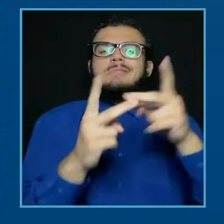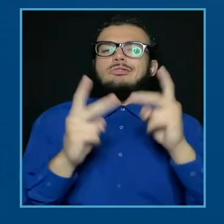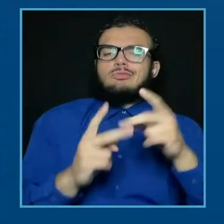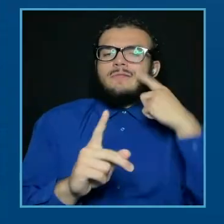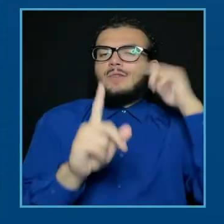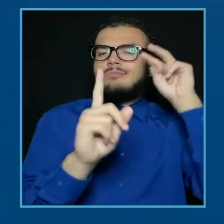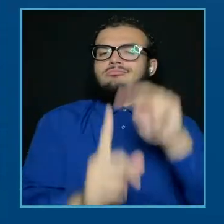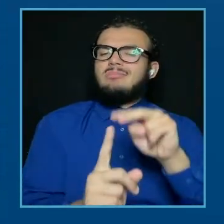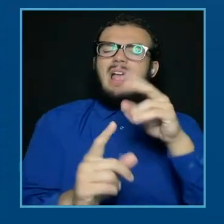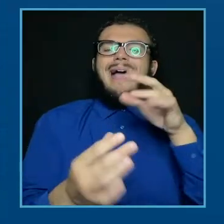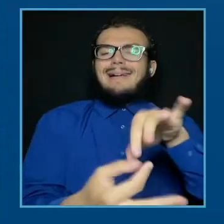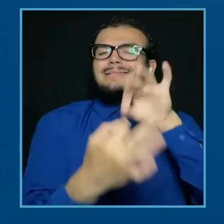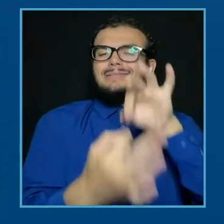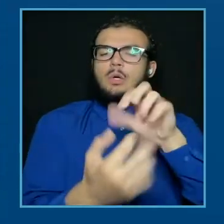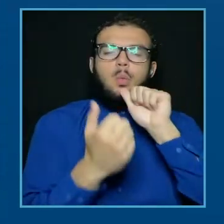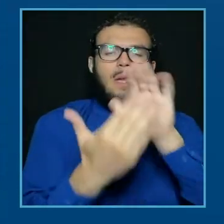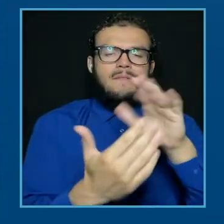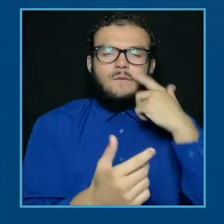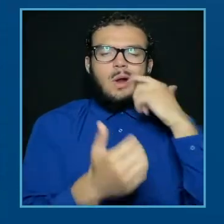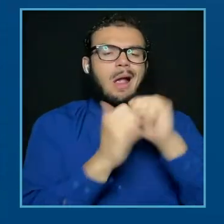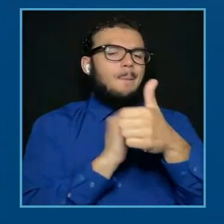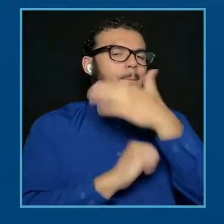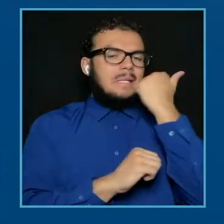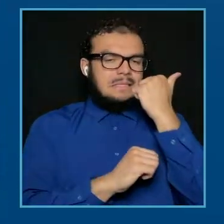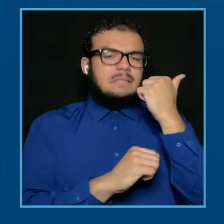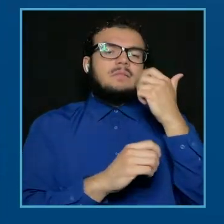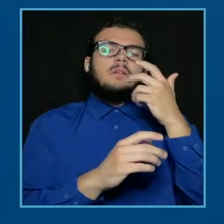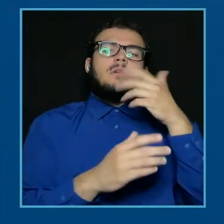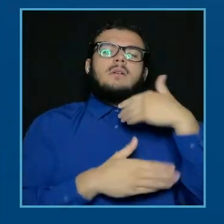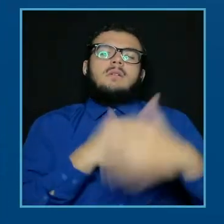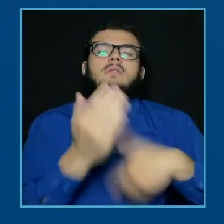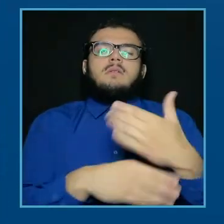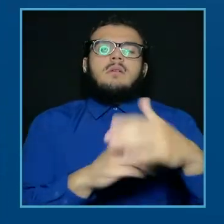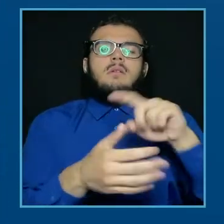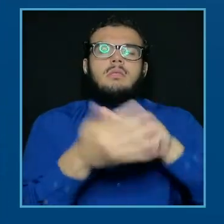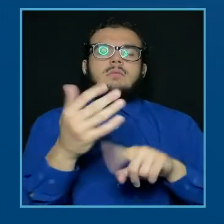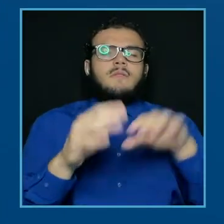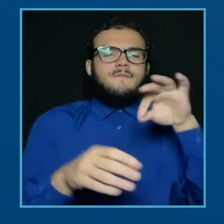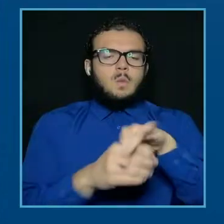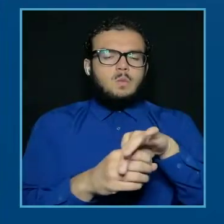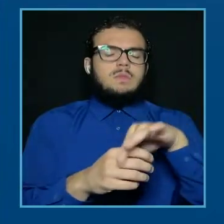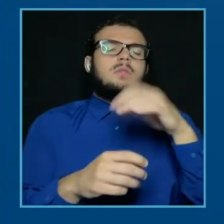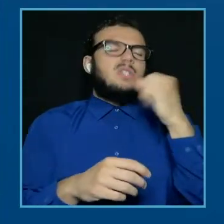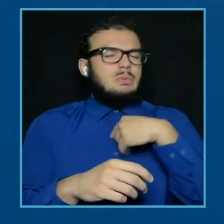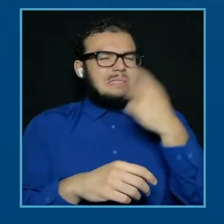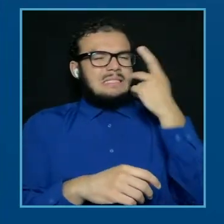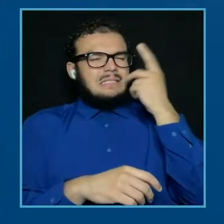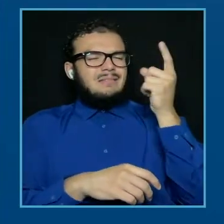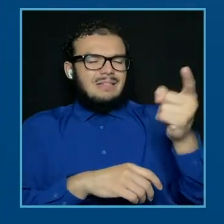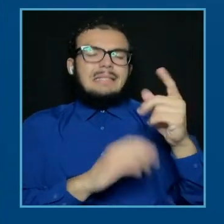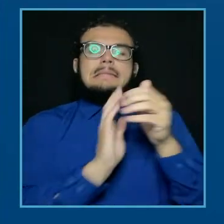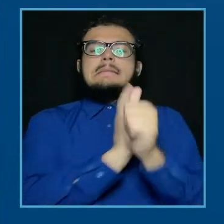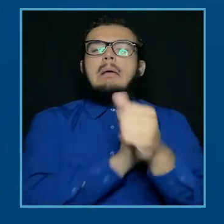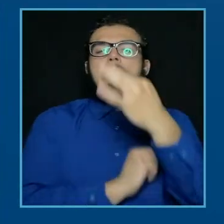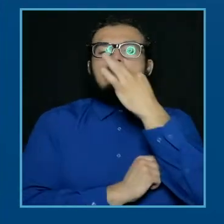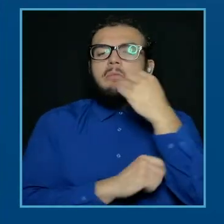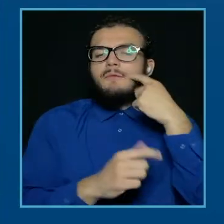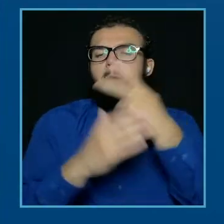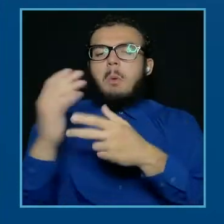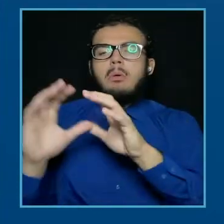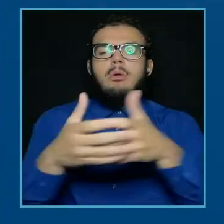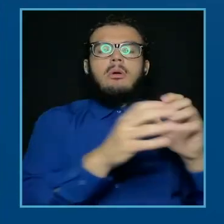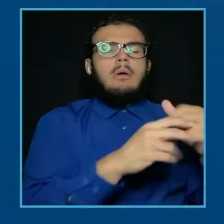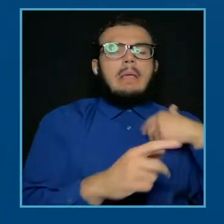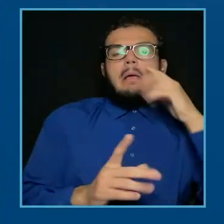ideal way to have best conducted these votes. And you can see that like skilled experts on both sides can come up